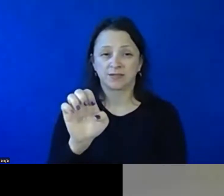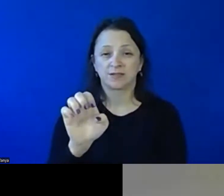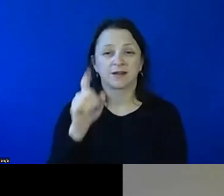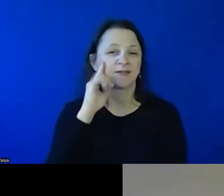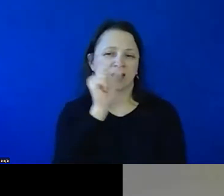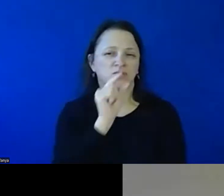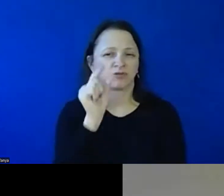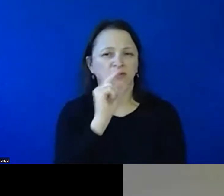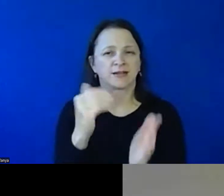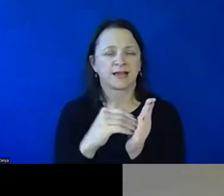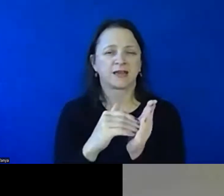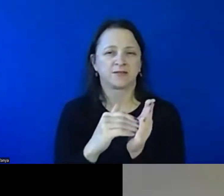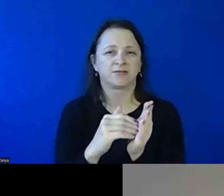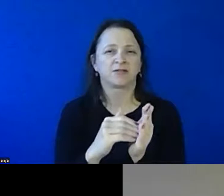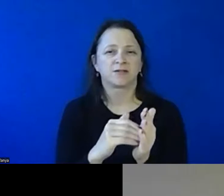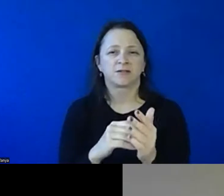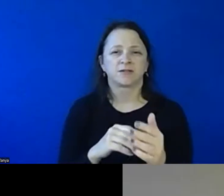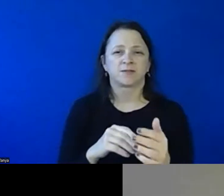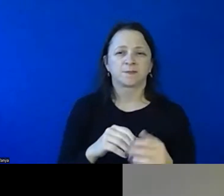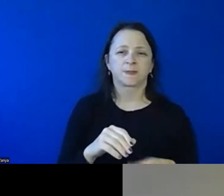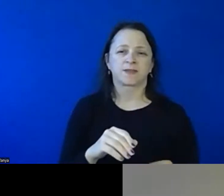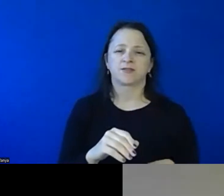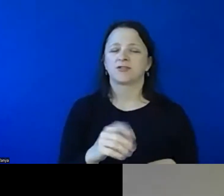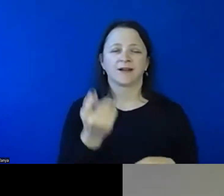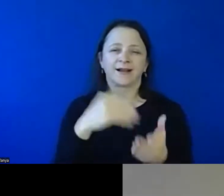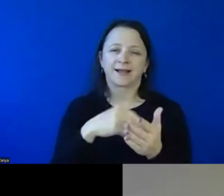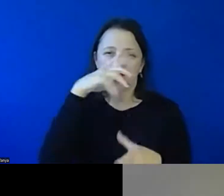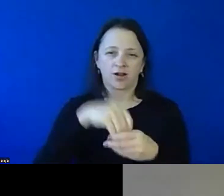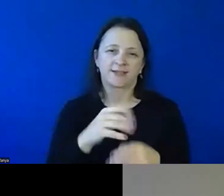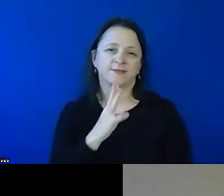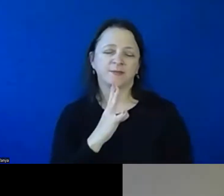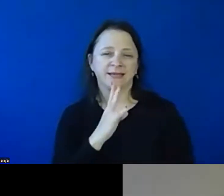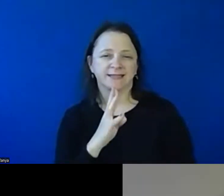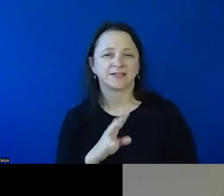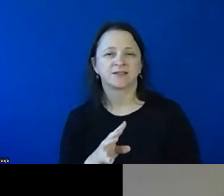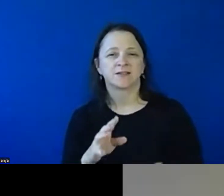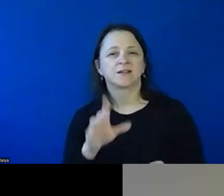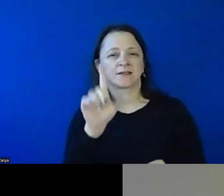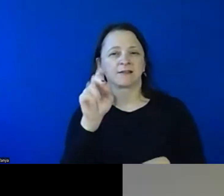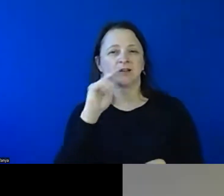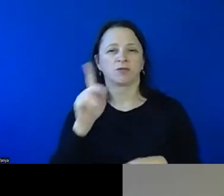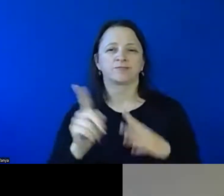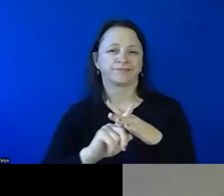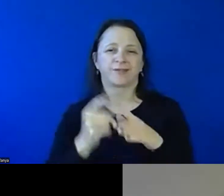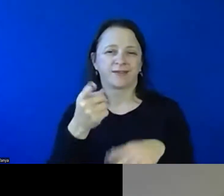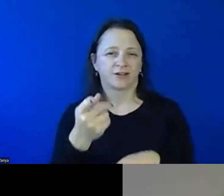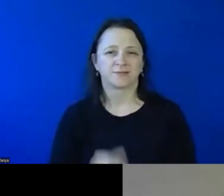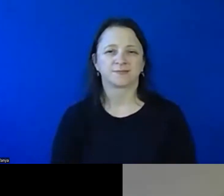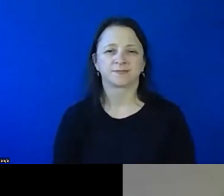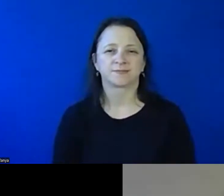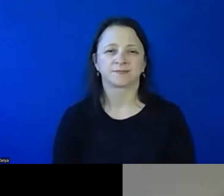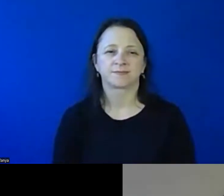Google Autism Speaks and those, you'll come right to a link for those.